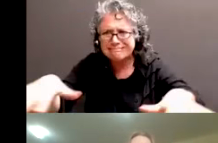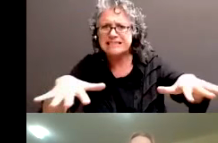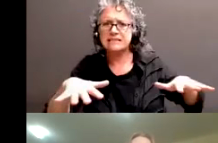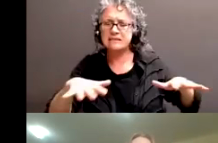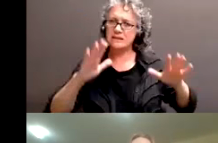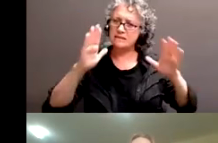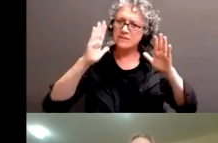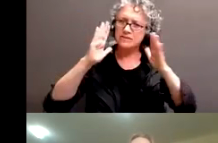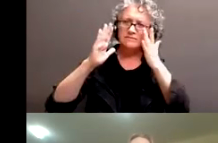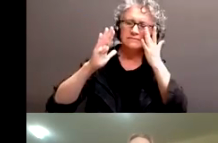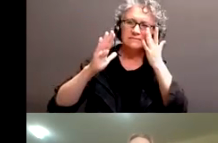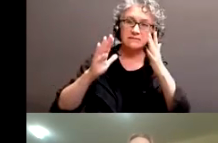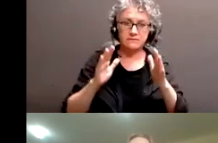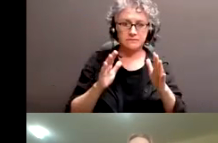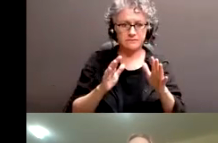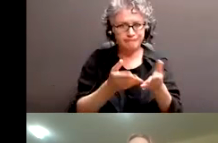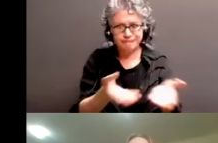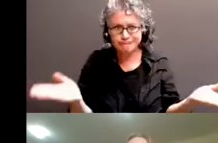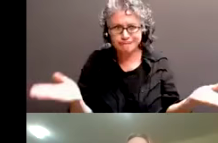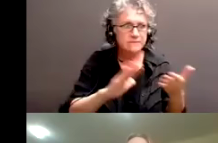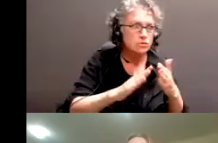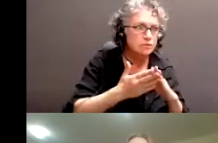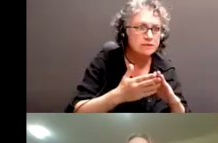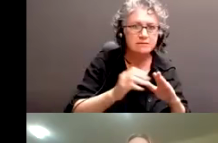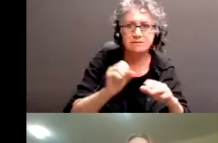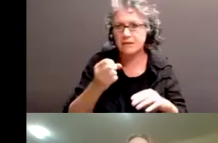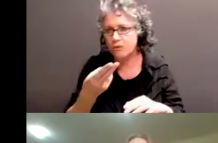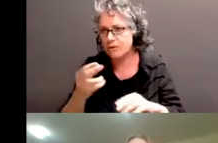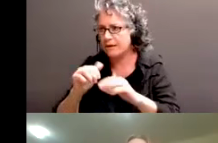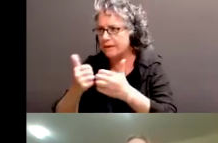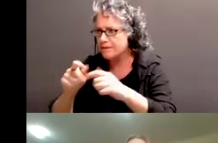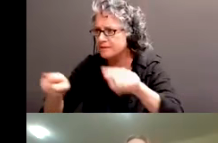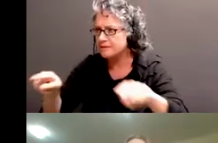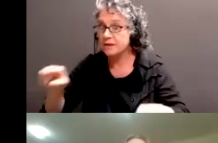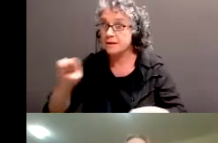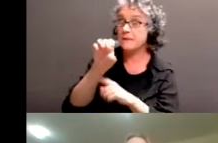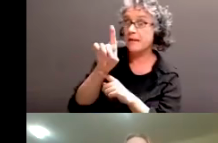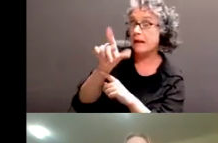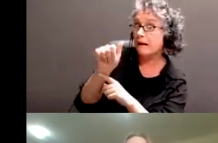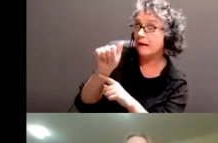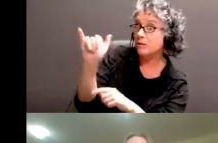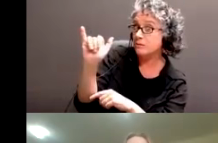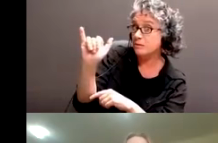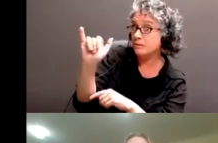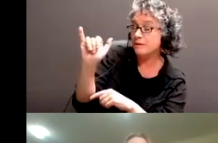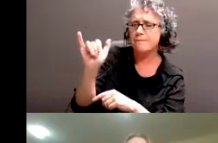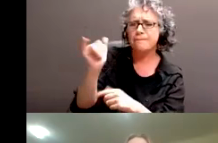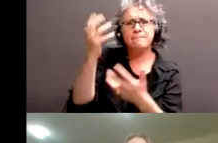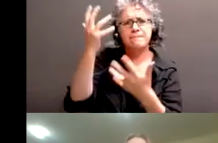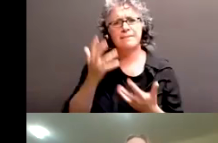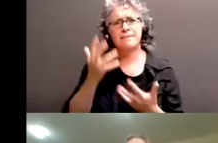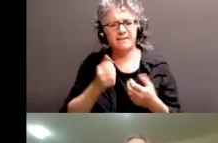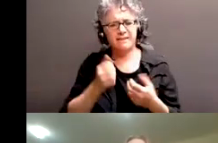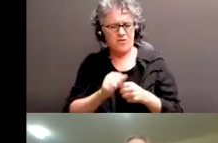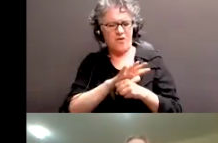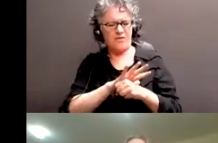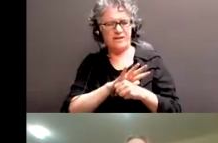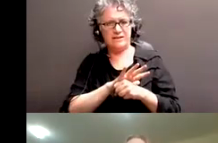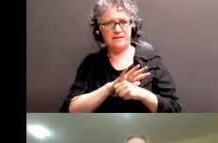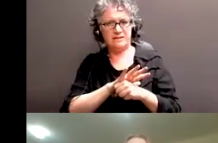community stakeholders and agencies, but also with media. But it's unfortunate that the pandemic has really brought this issue to the